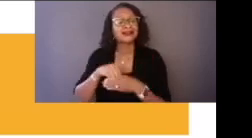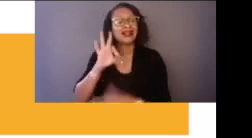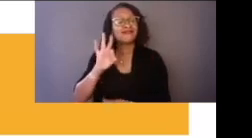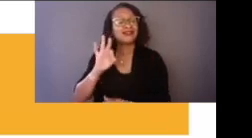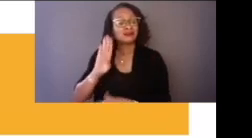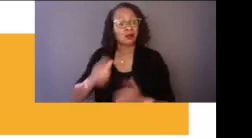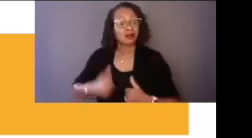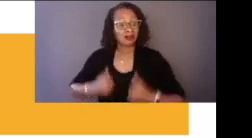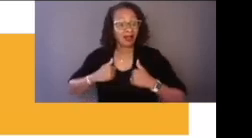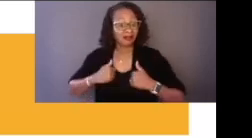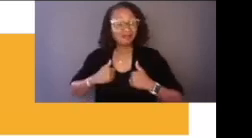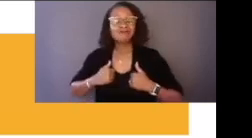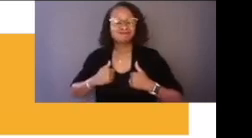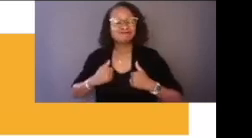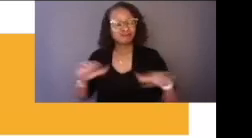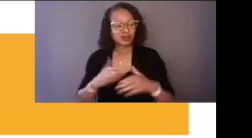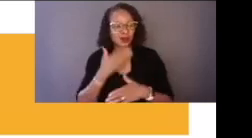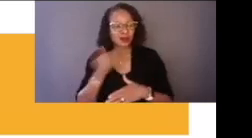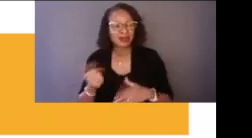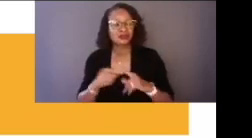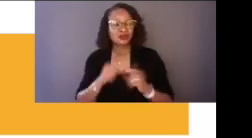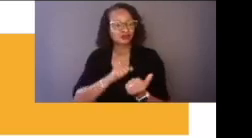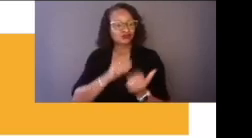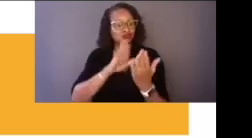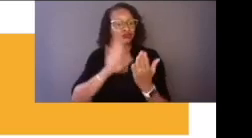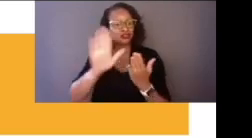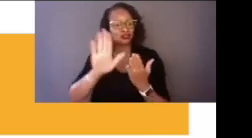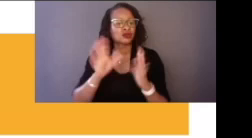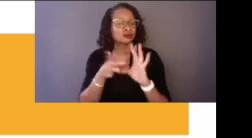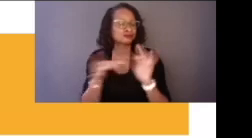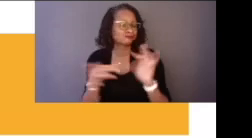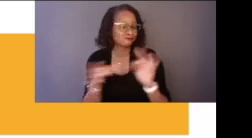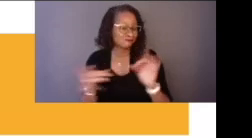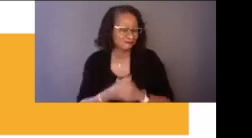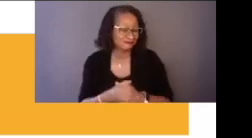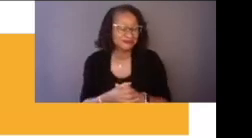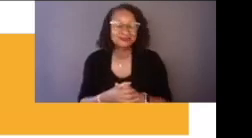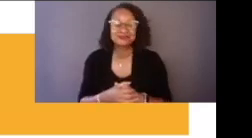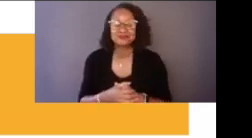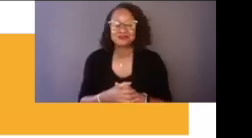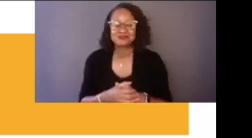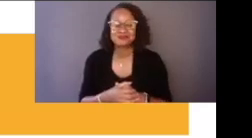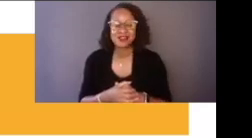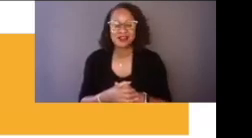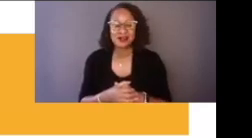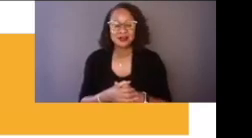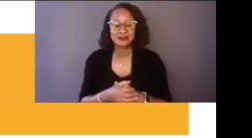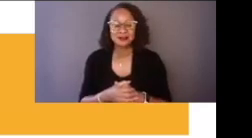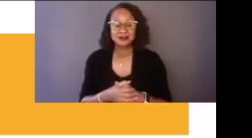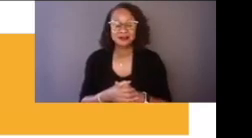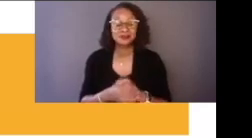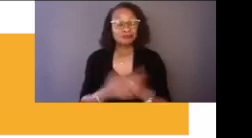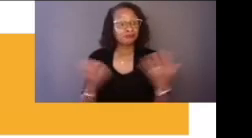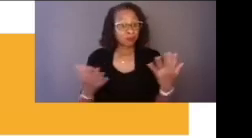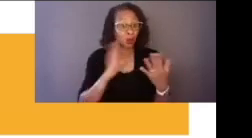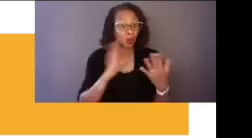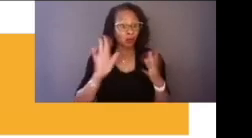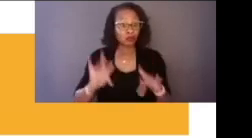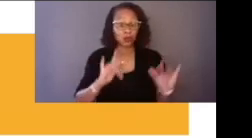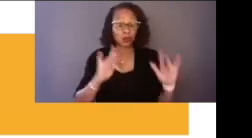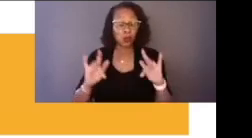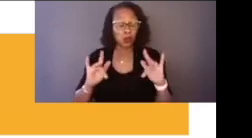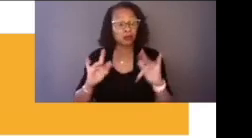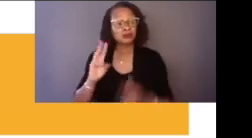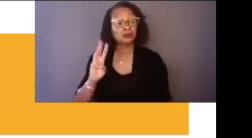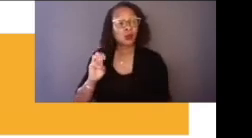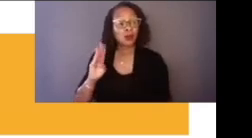do our best to address your question. This webinar is being recorded and will be posted